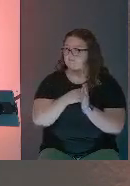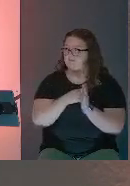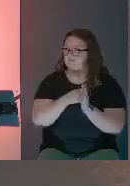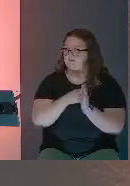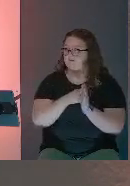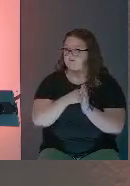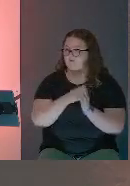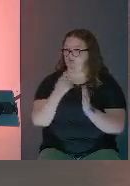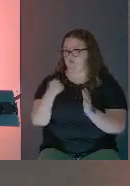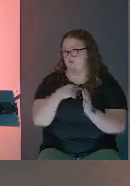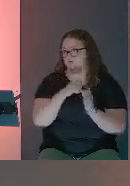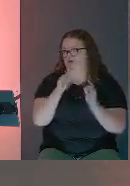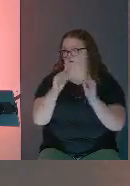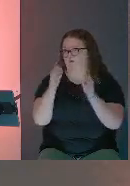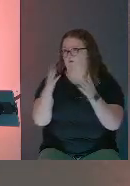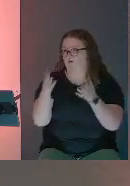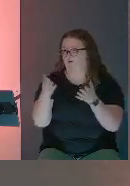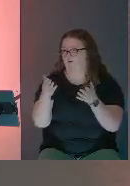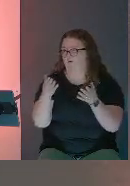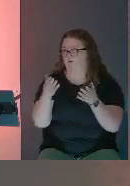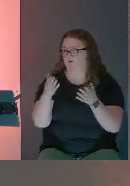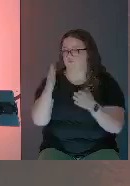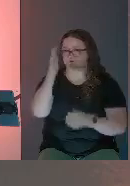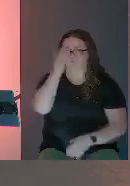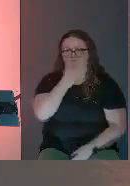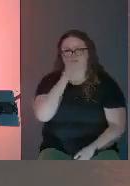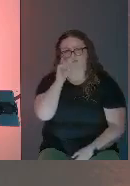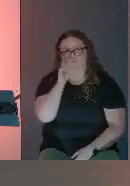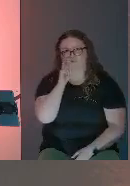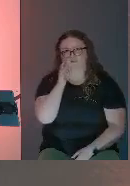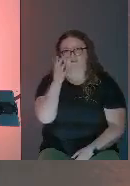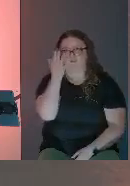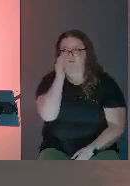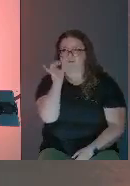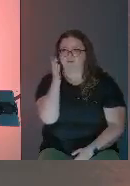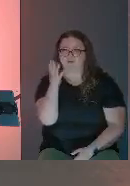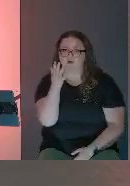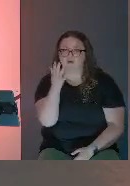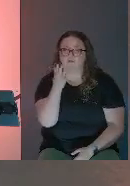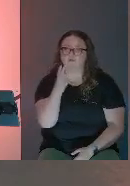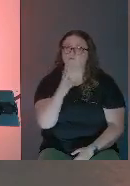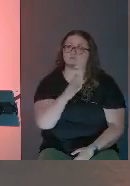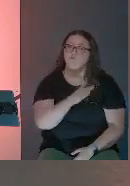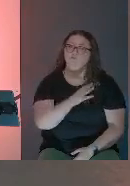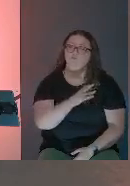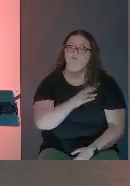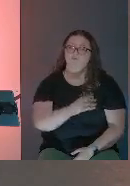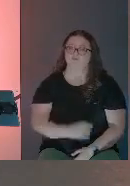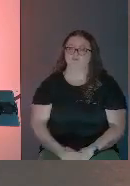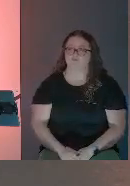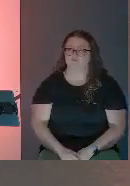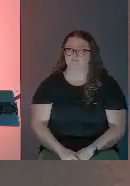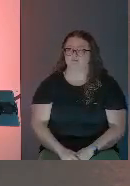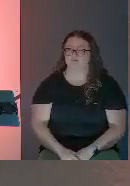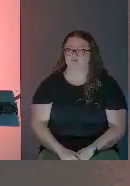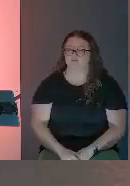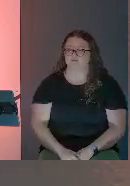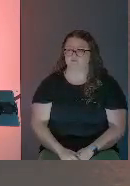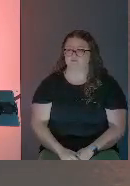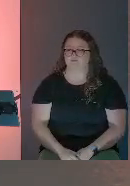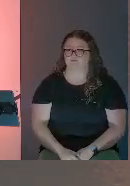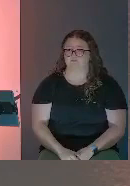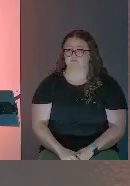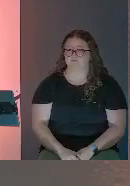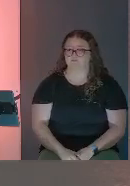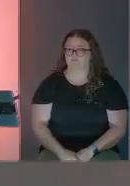present, she was a mystery. It was the coolest thing ever. See how cool God is. See how